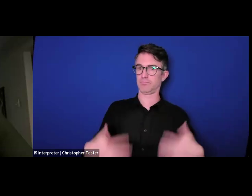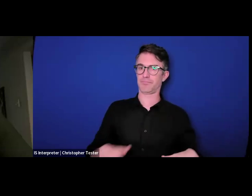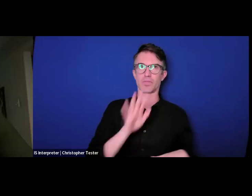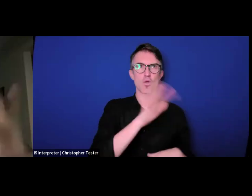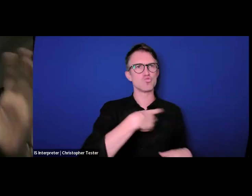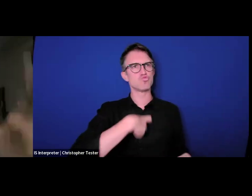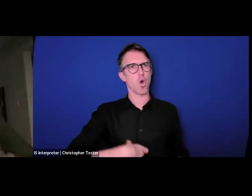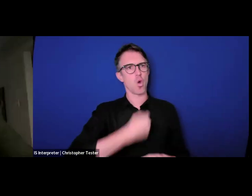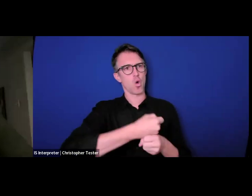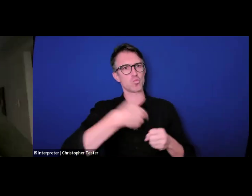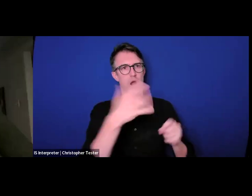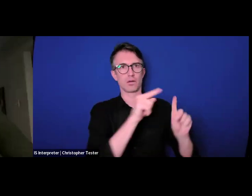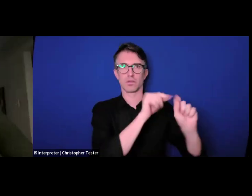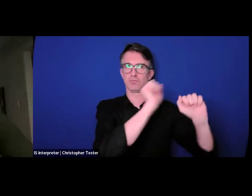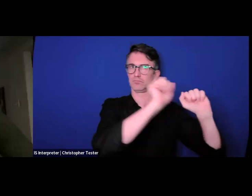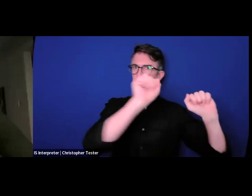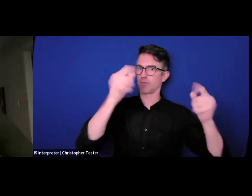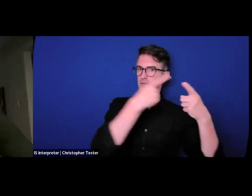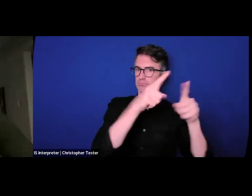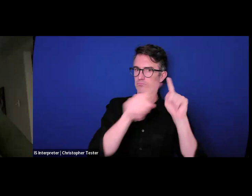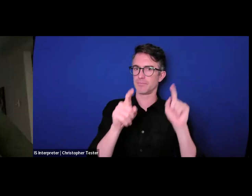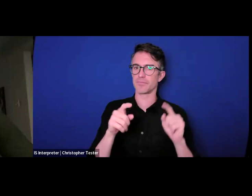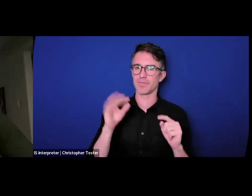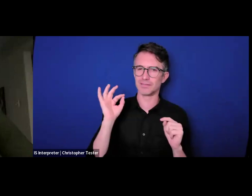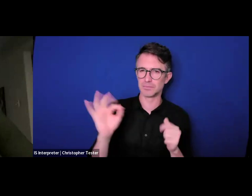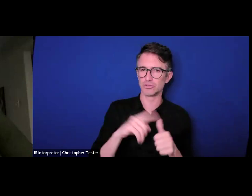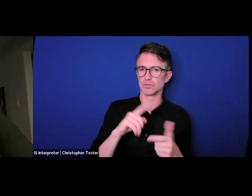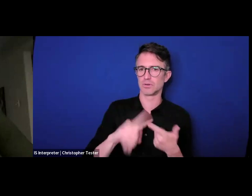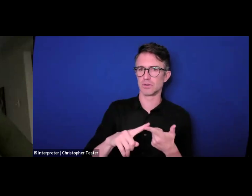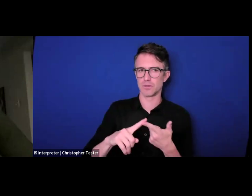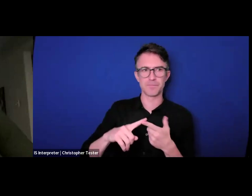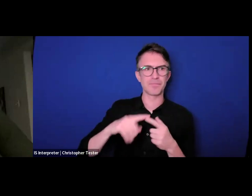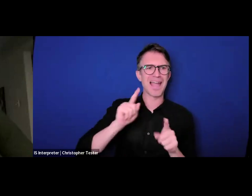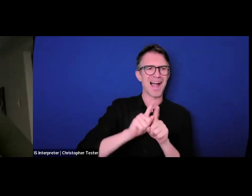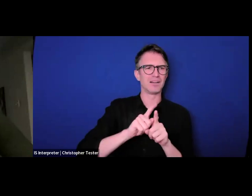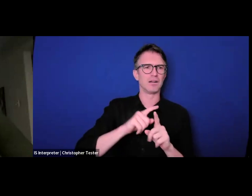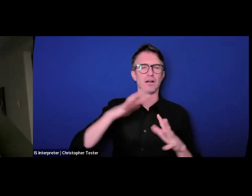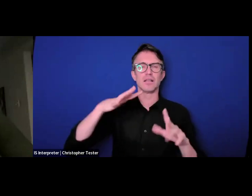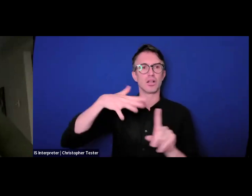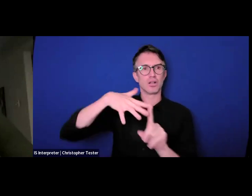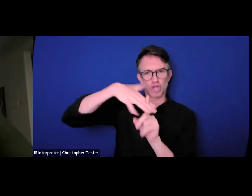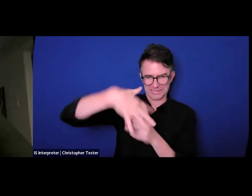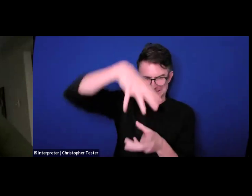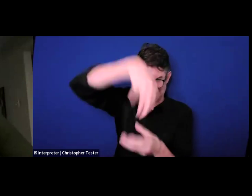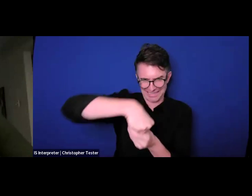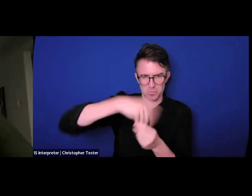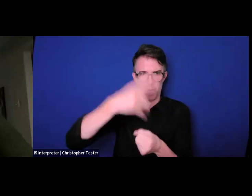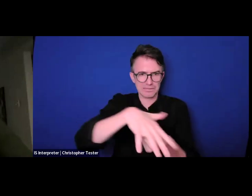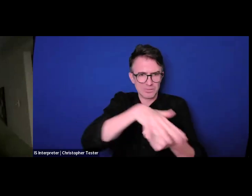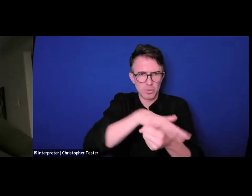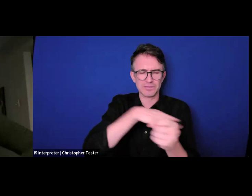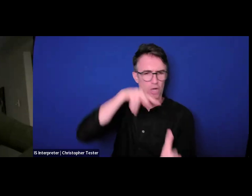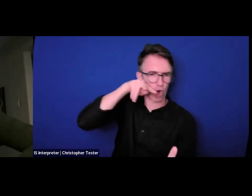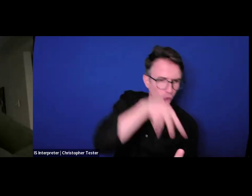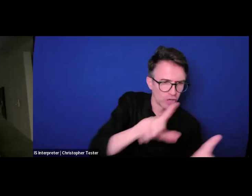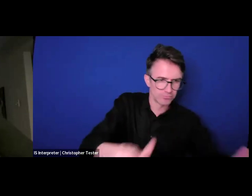When we zoom into the context of low income and lower middle income countries, there are several considerations I